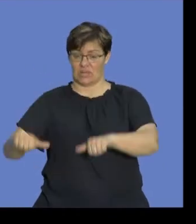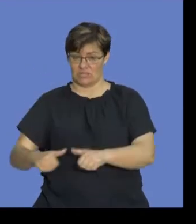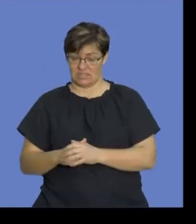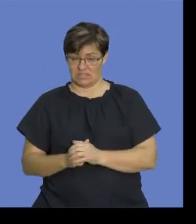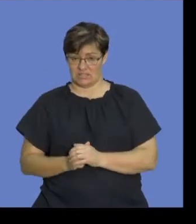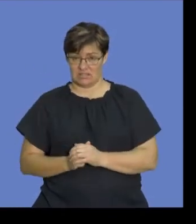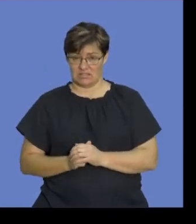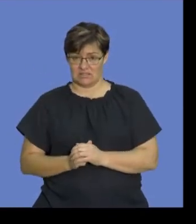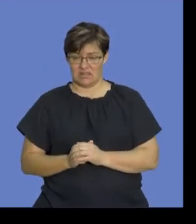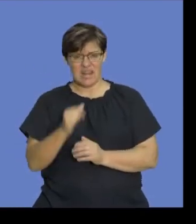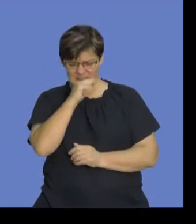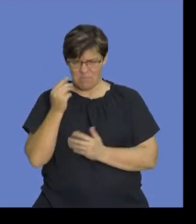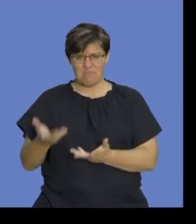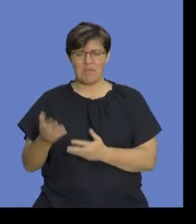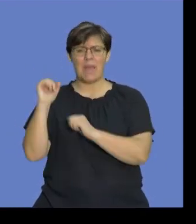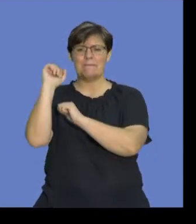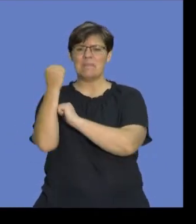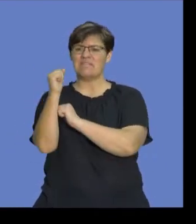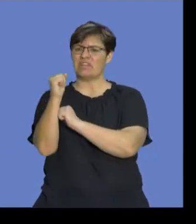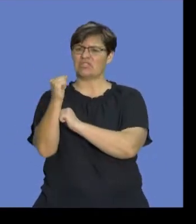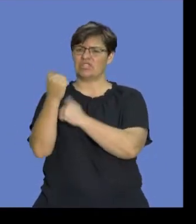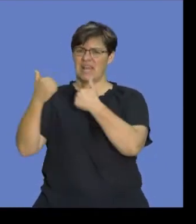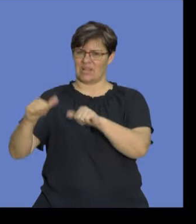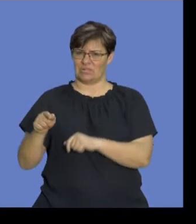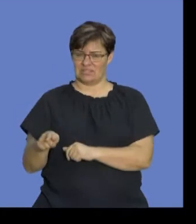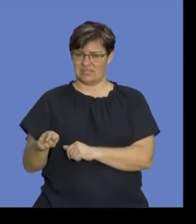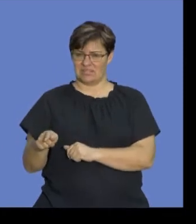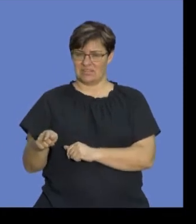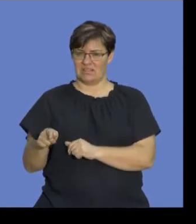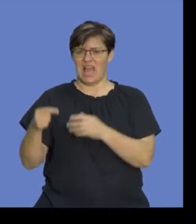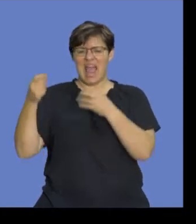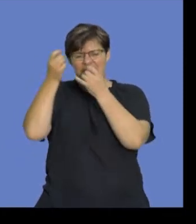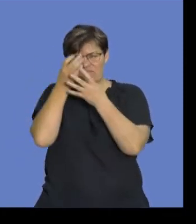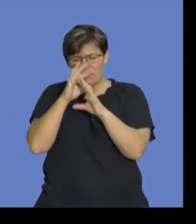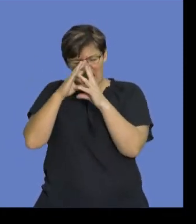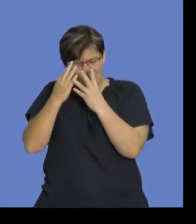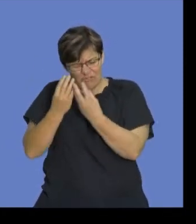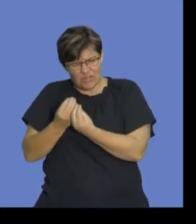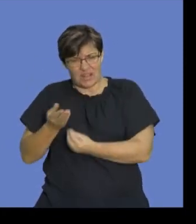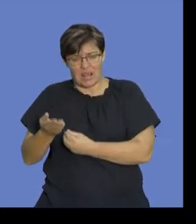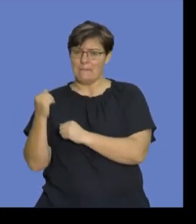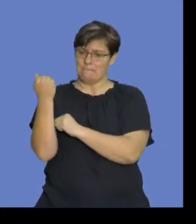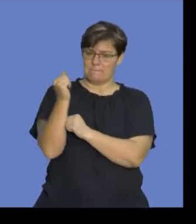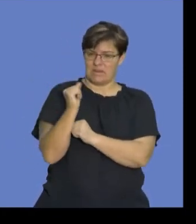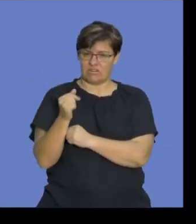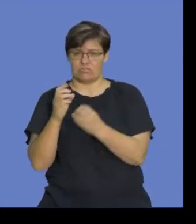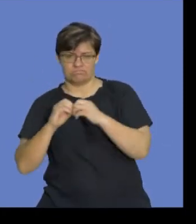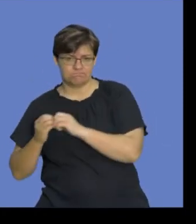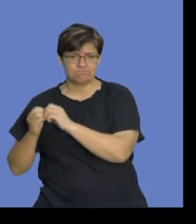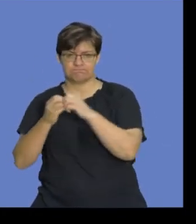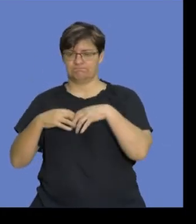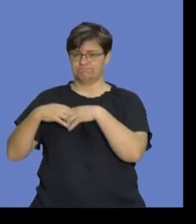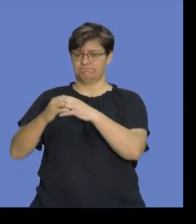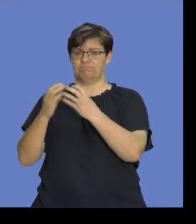name, manufacturing account. It has all the information regarding the manufacturing of the product. So this